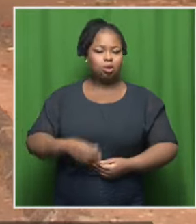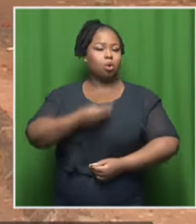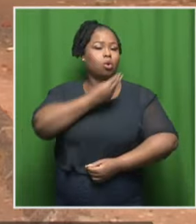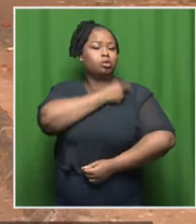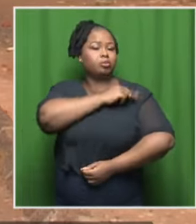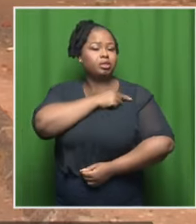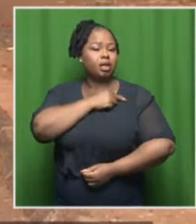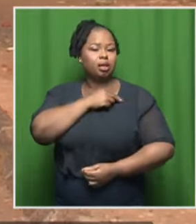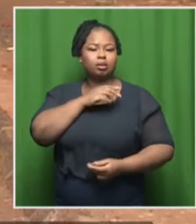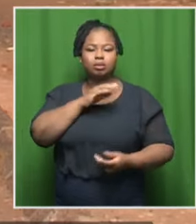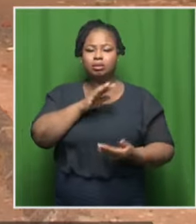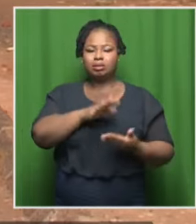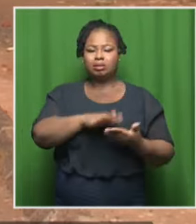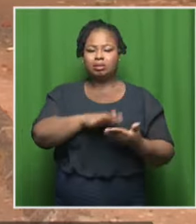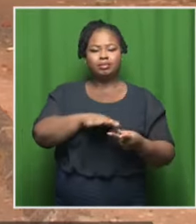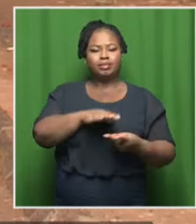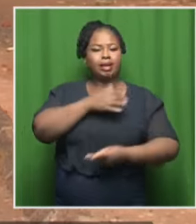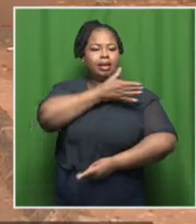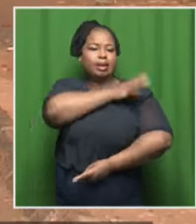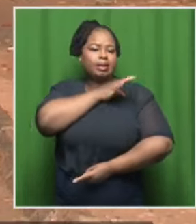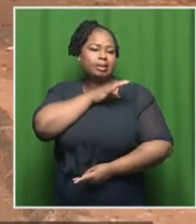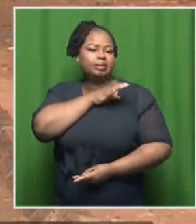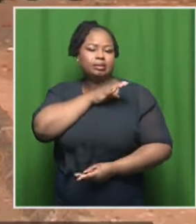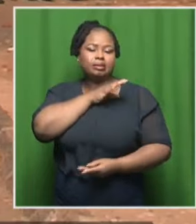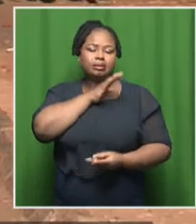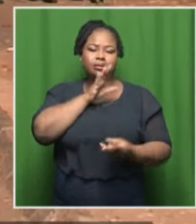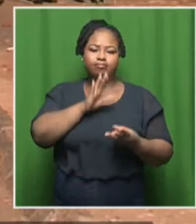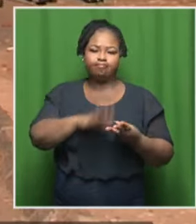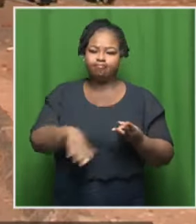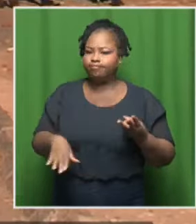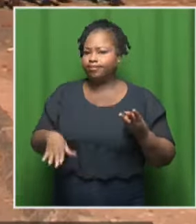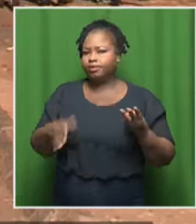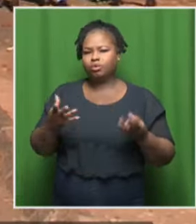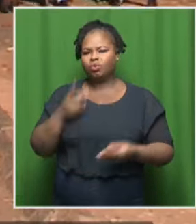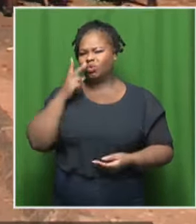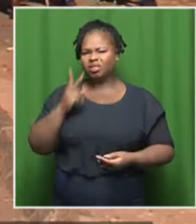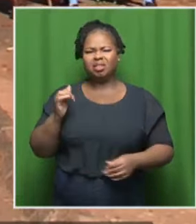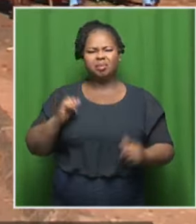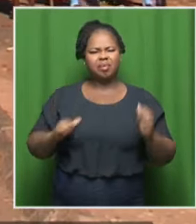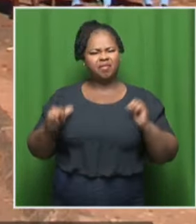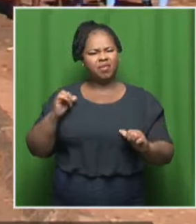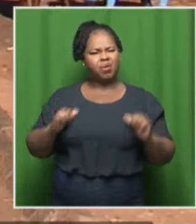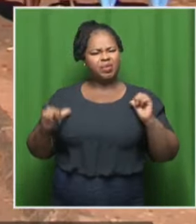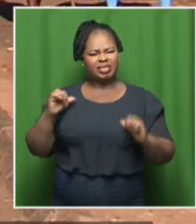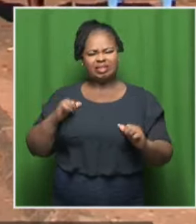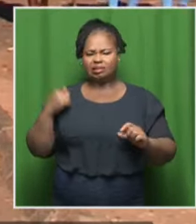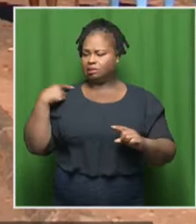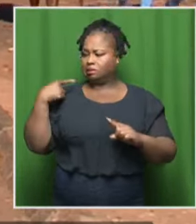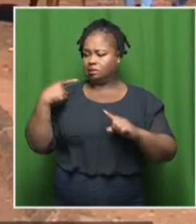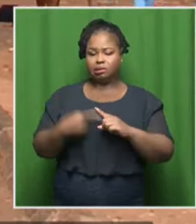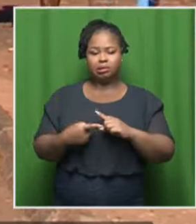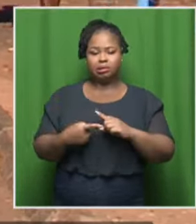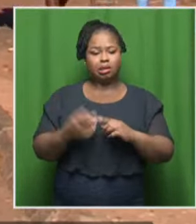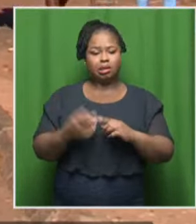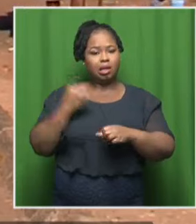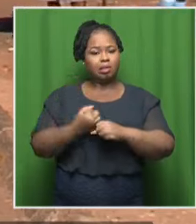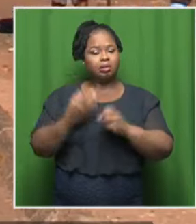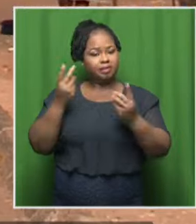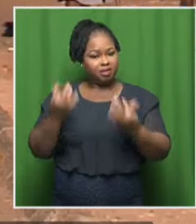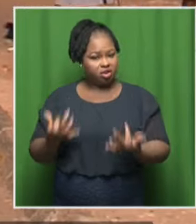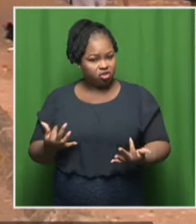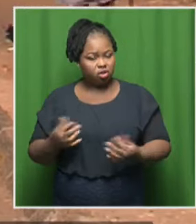the state of the clinics, and what exactly the performance has been for the past financial year. They